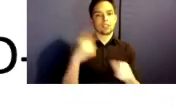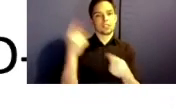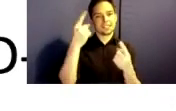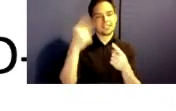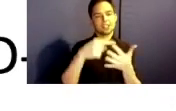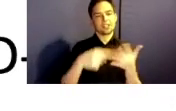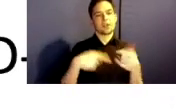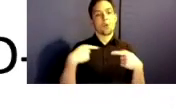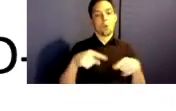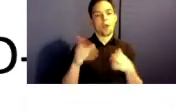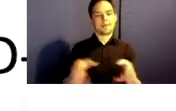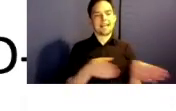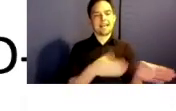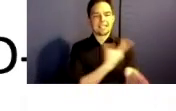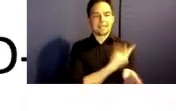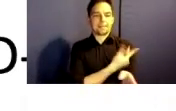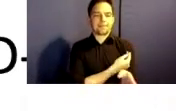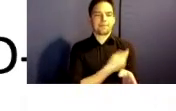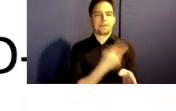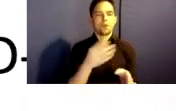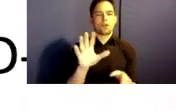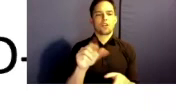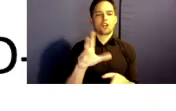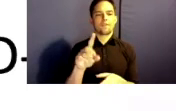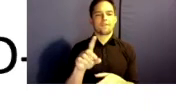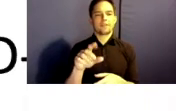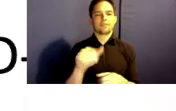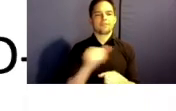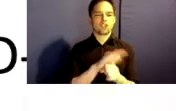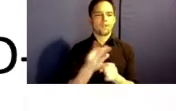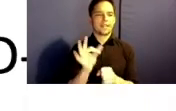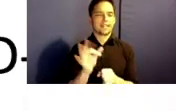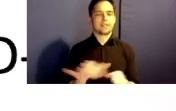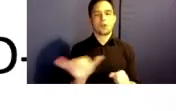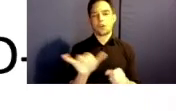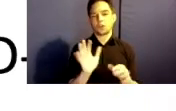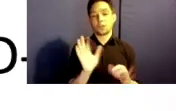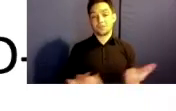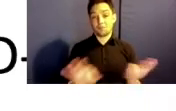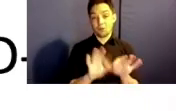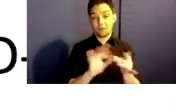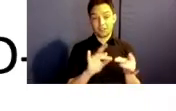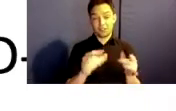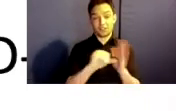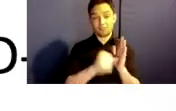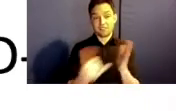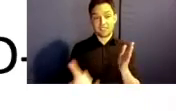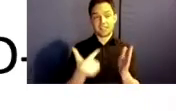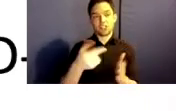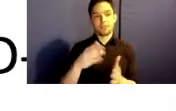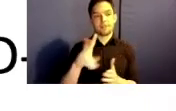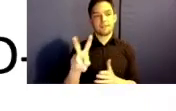planning immunization campaign for COVID-19. Definitely, our key message is that GBV services must remain